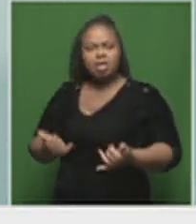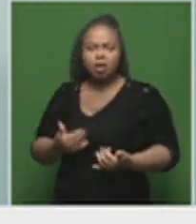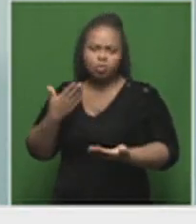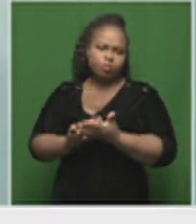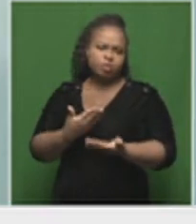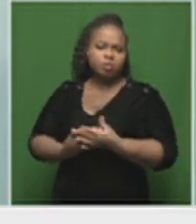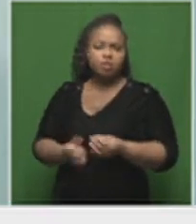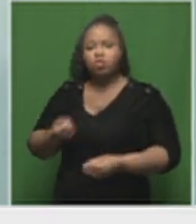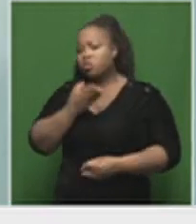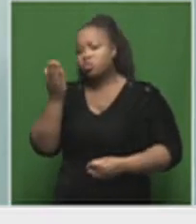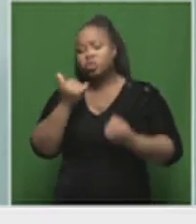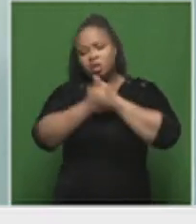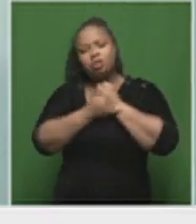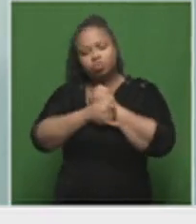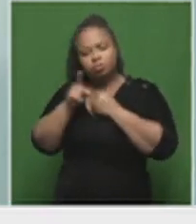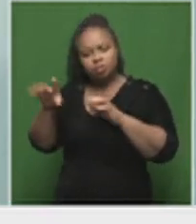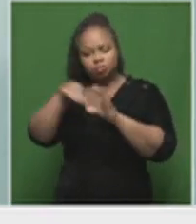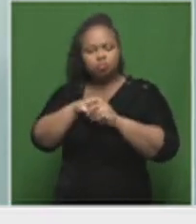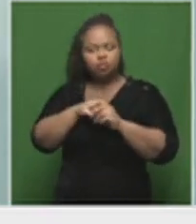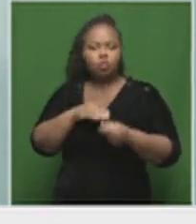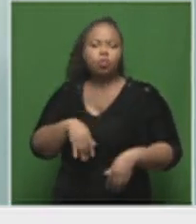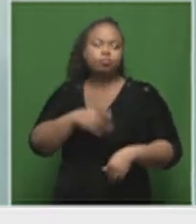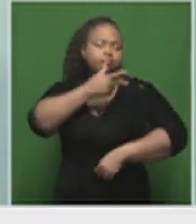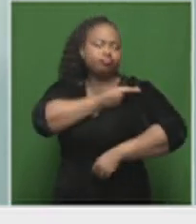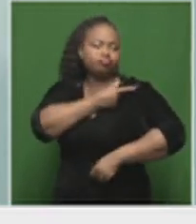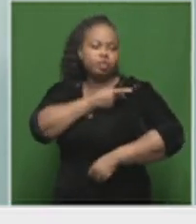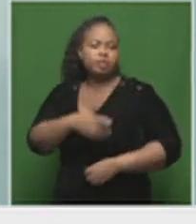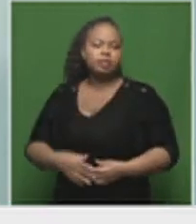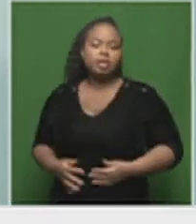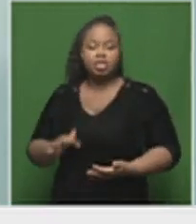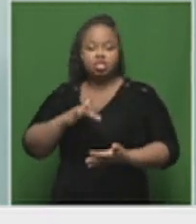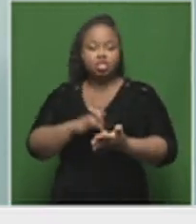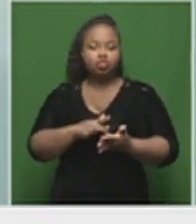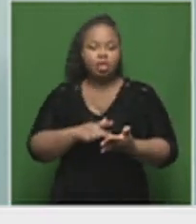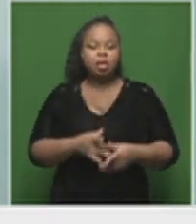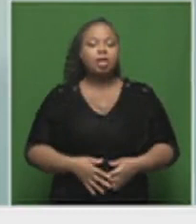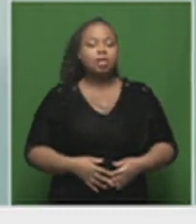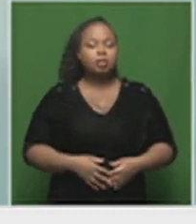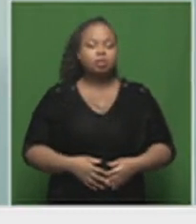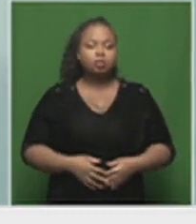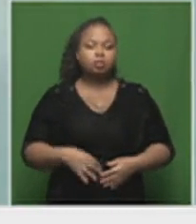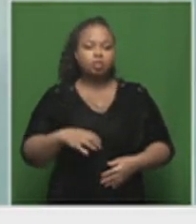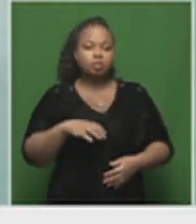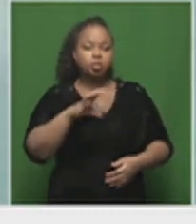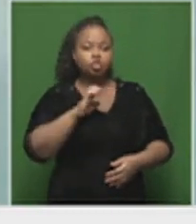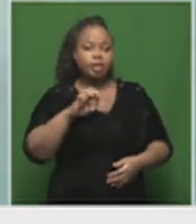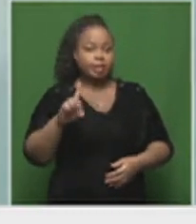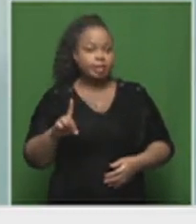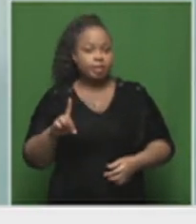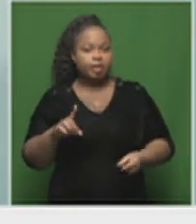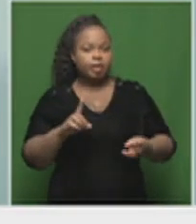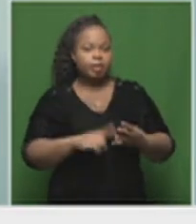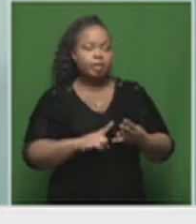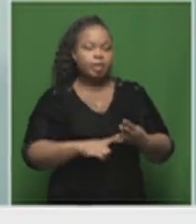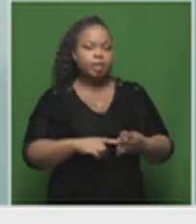possible for these countries to take up the vaccine. Then we have Central African Republic and Chad and